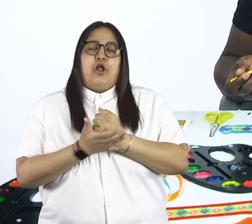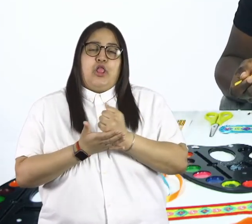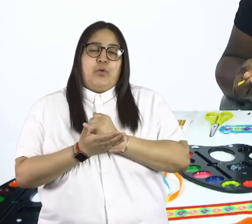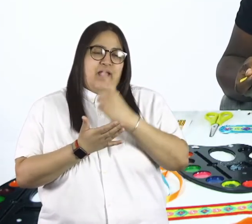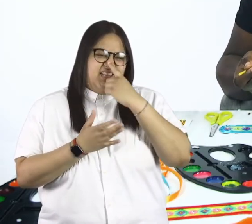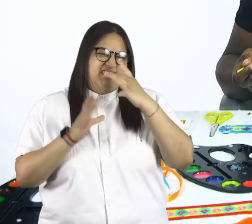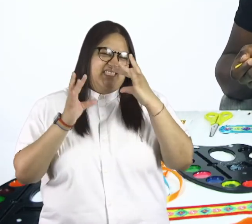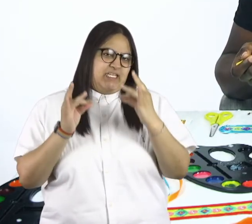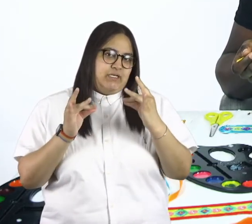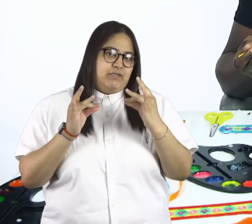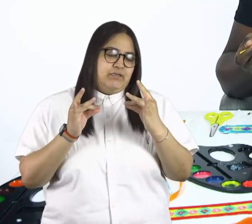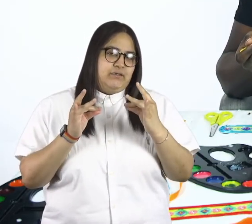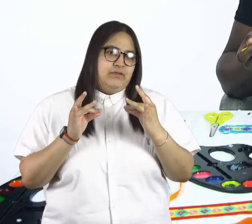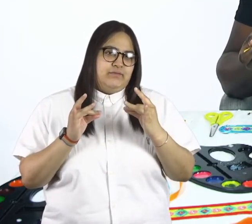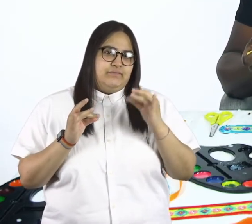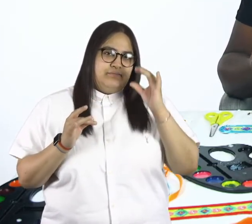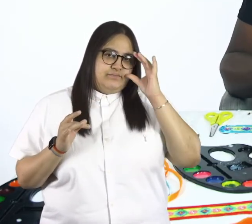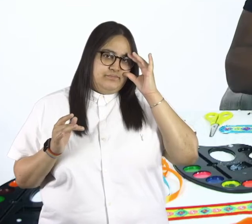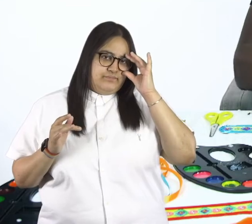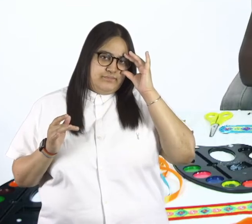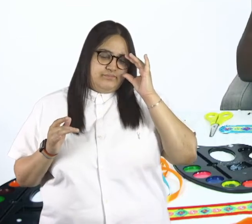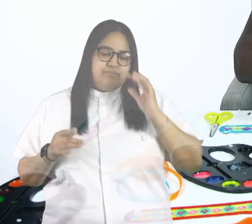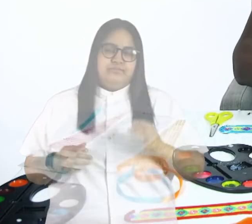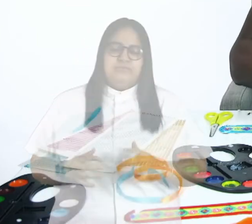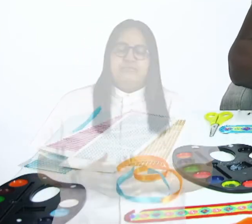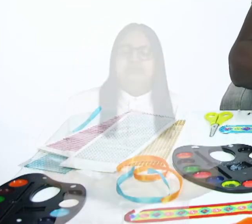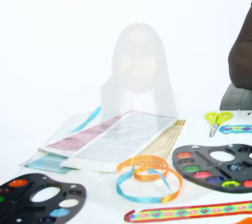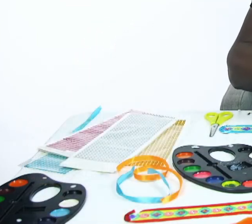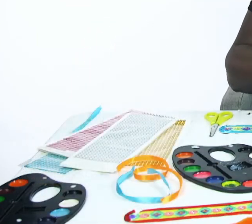the feathers and possibly connects with the glue behind the feathers as well.